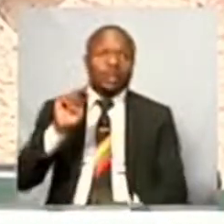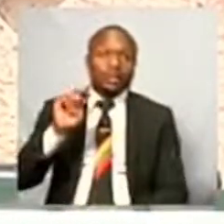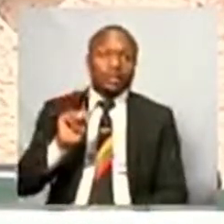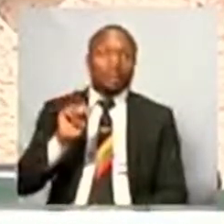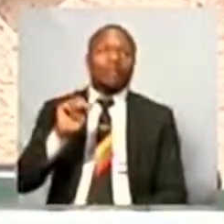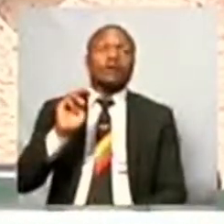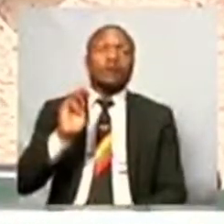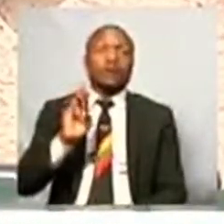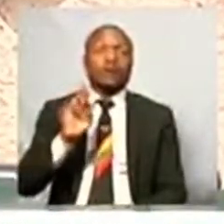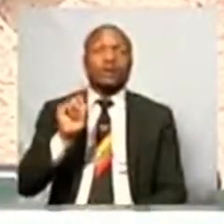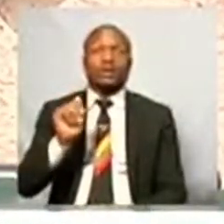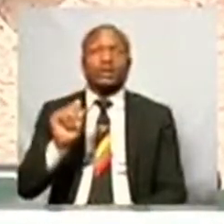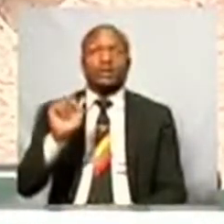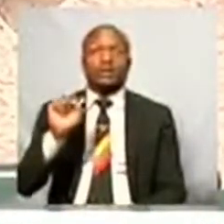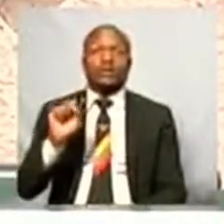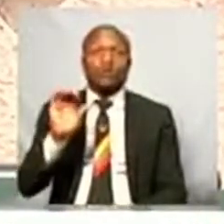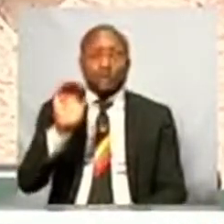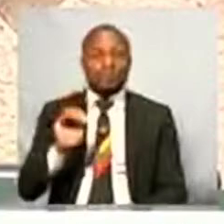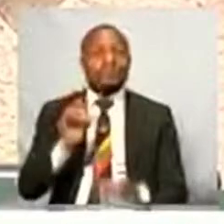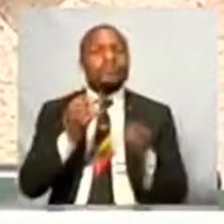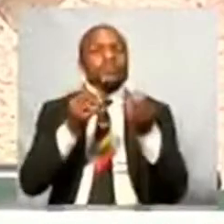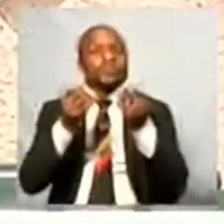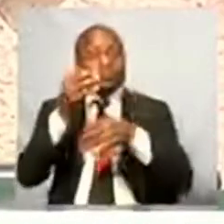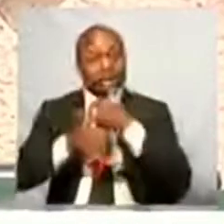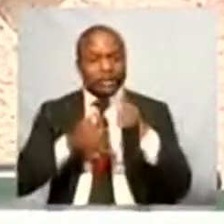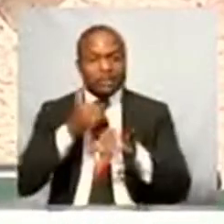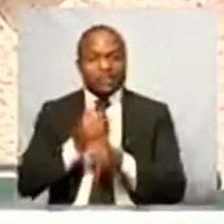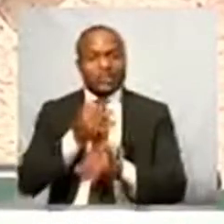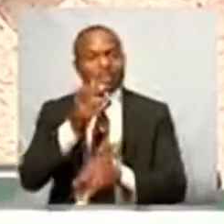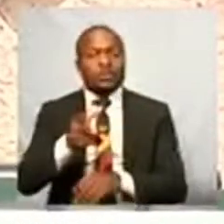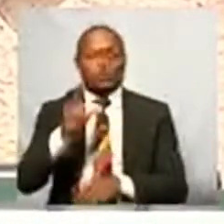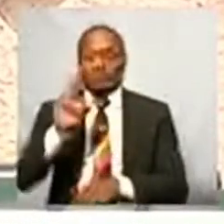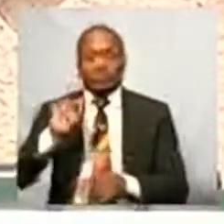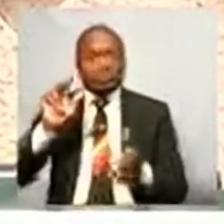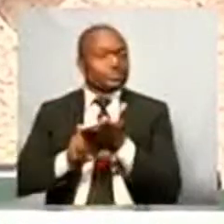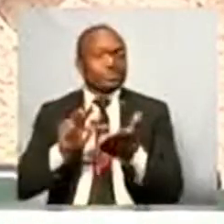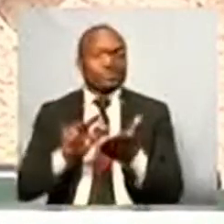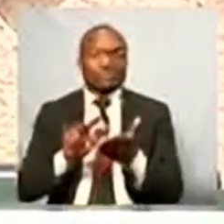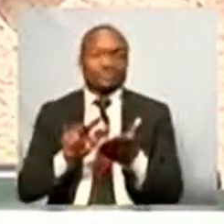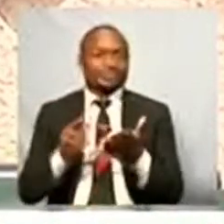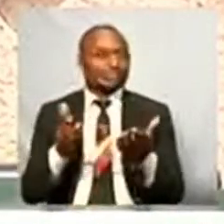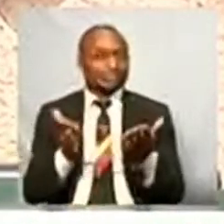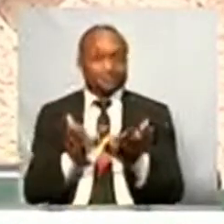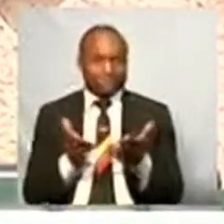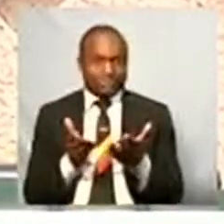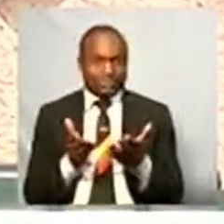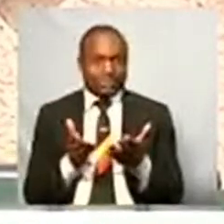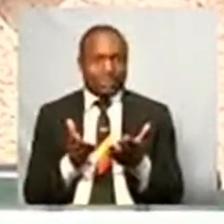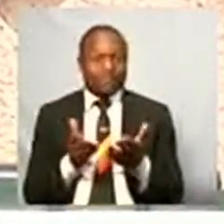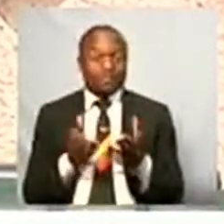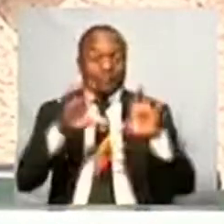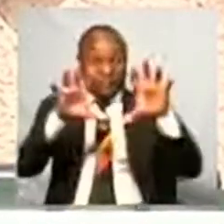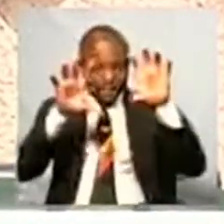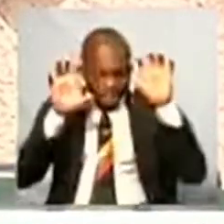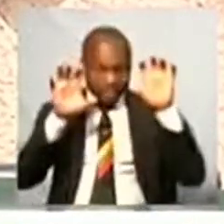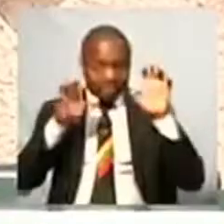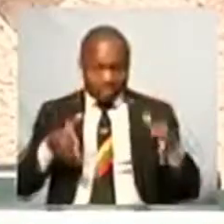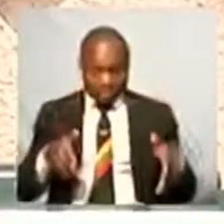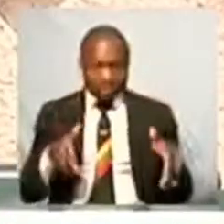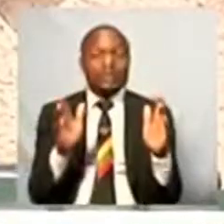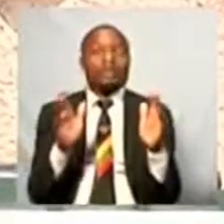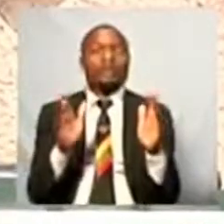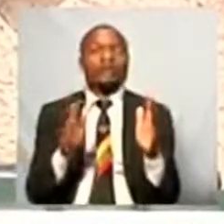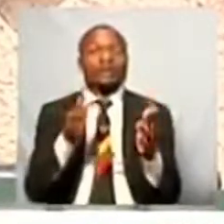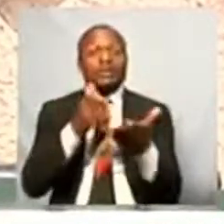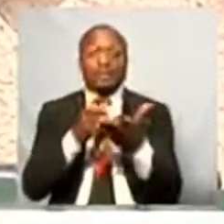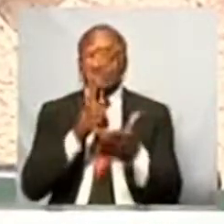learned that for many, many years now, there has not been any approval from the Cabinet to allow